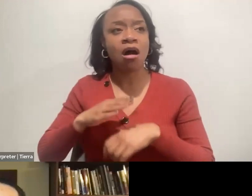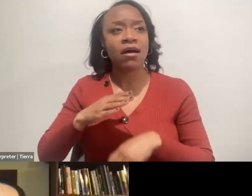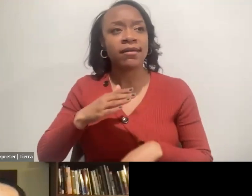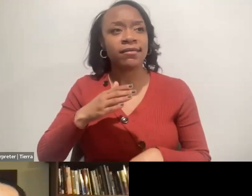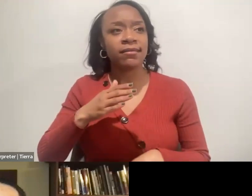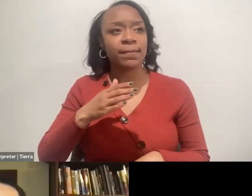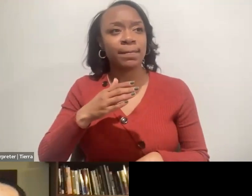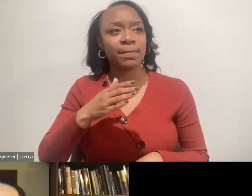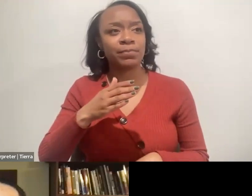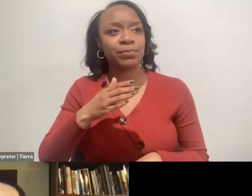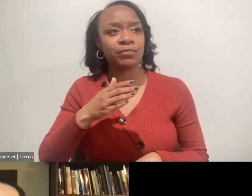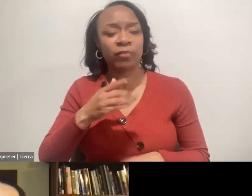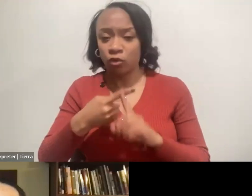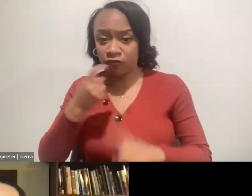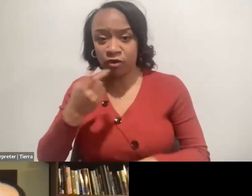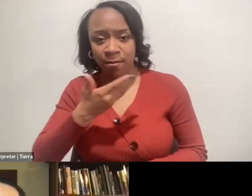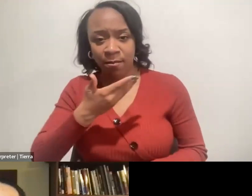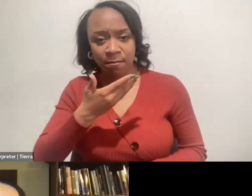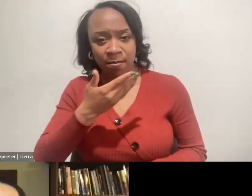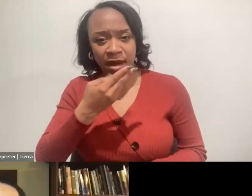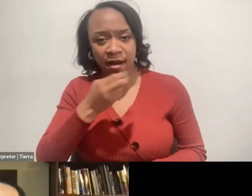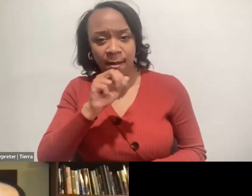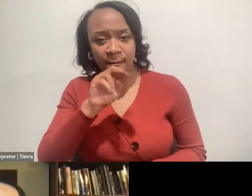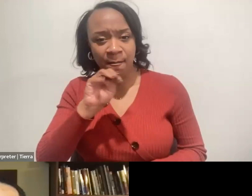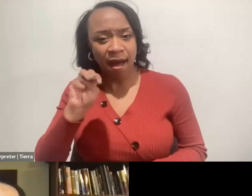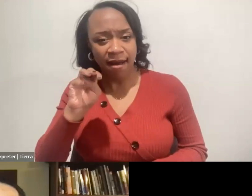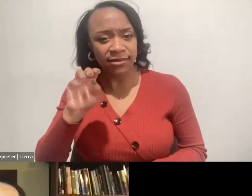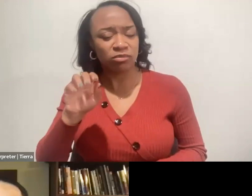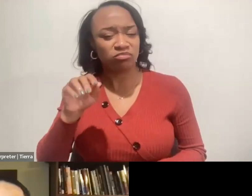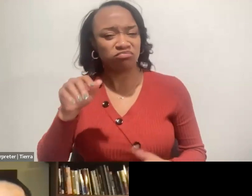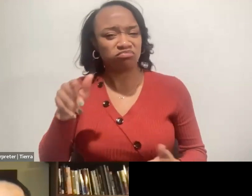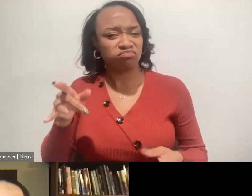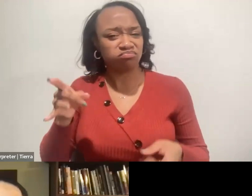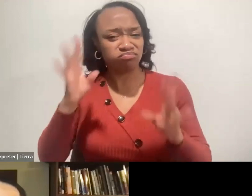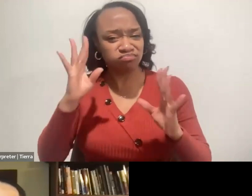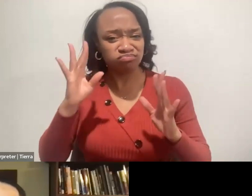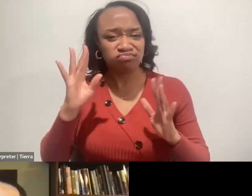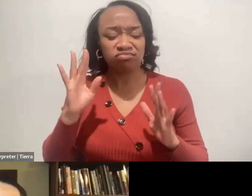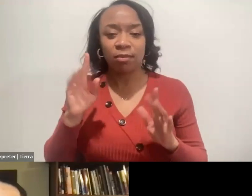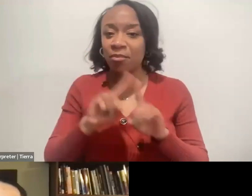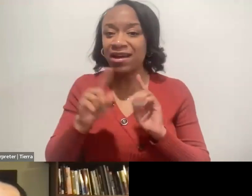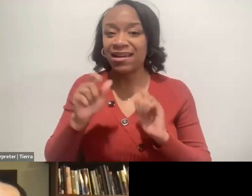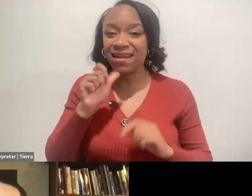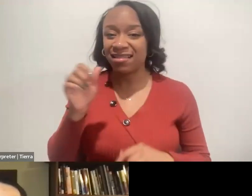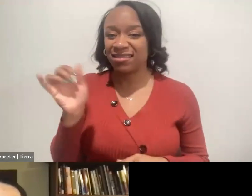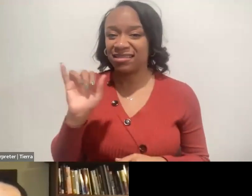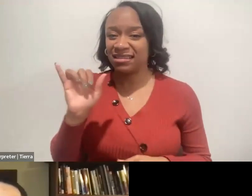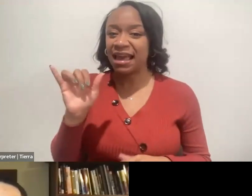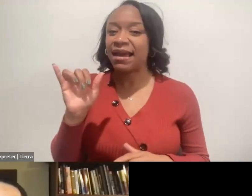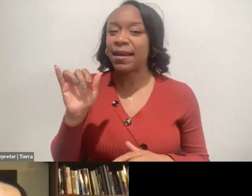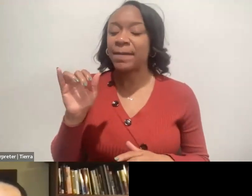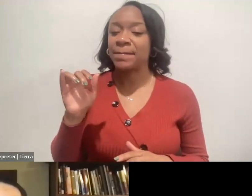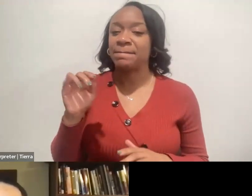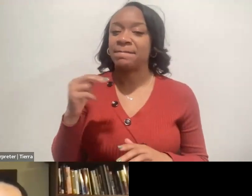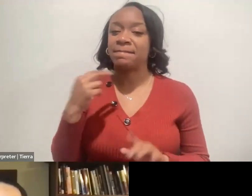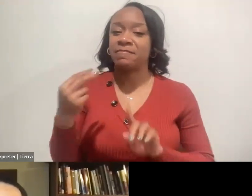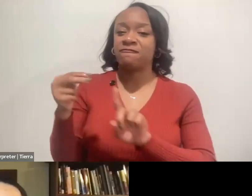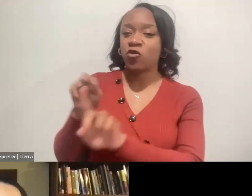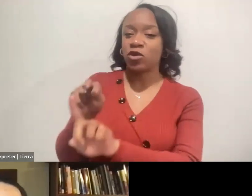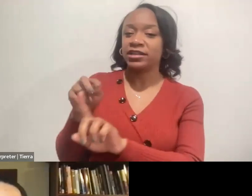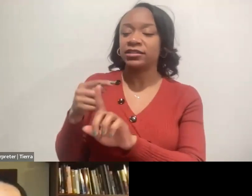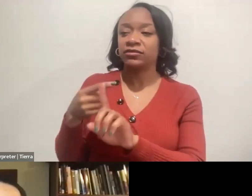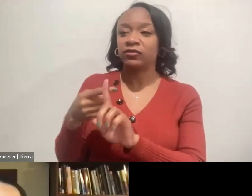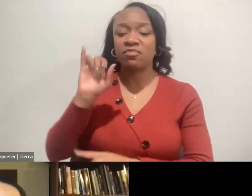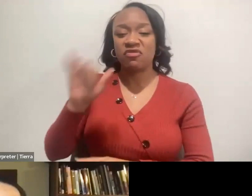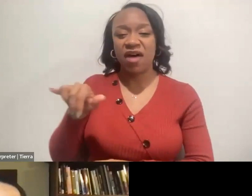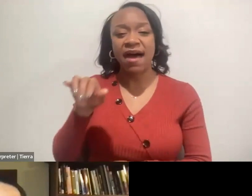not getting the same reportorial voice from that media outlet or other mainstream